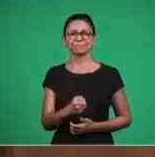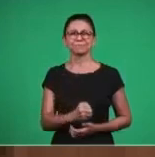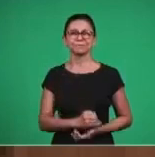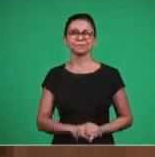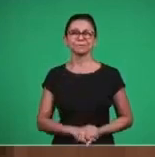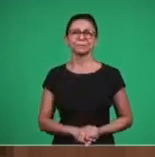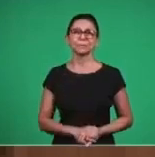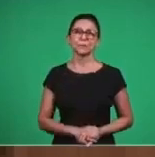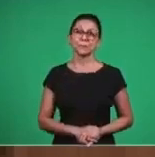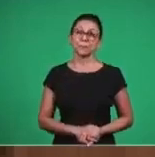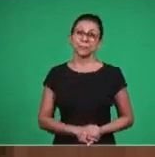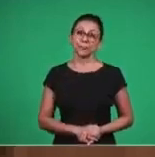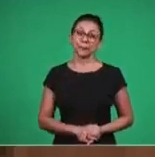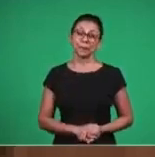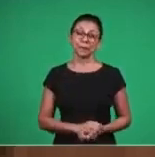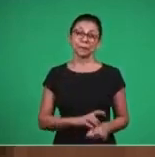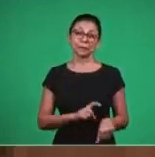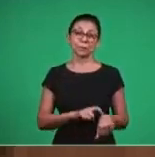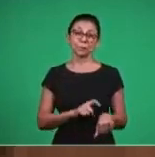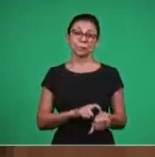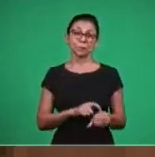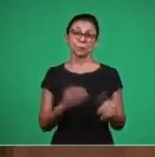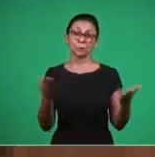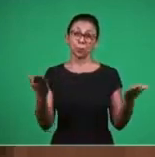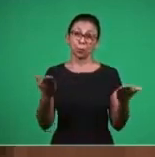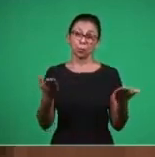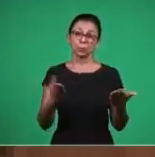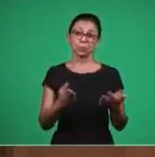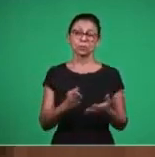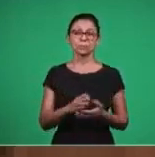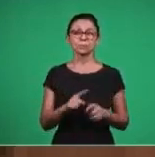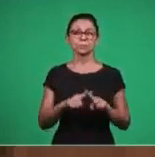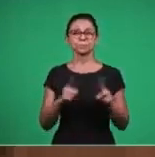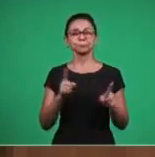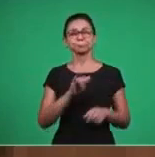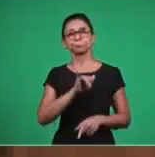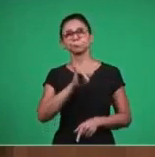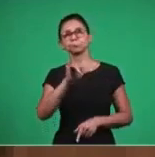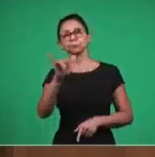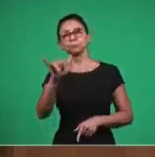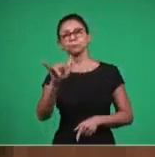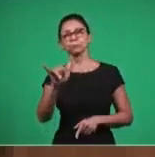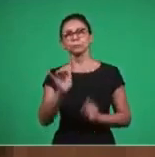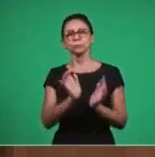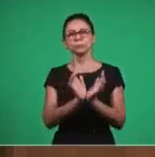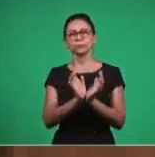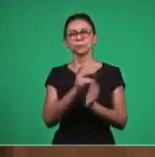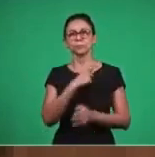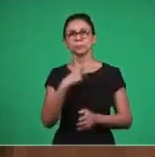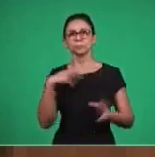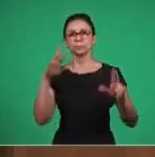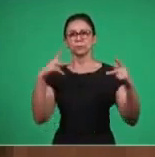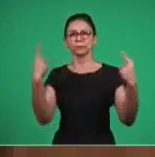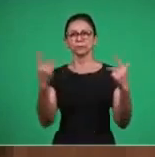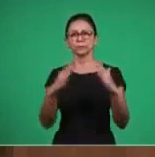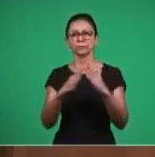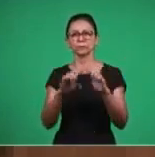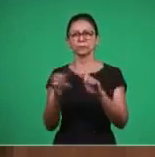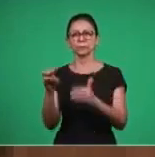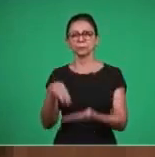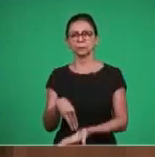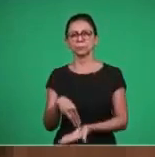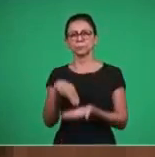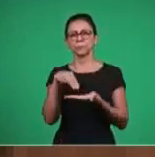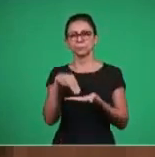in the moment in which we're living. I don't want to mention here, but I want to say that the Presbytery and the Maranatha Christian